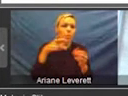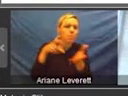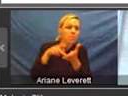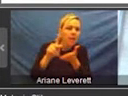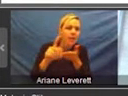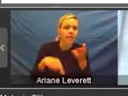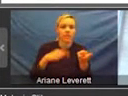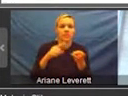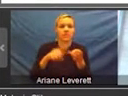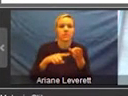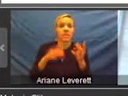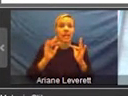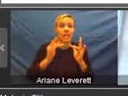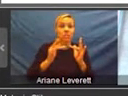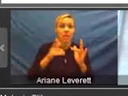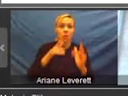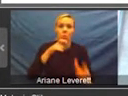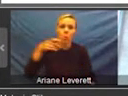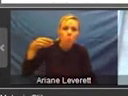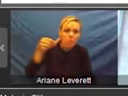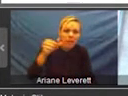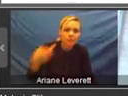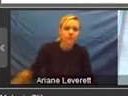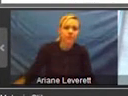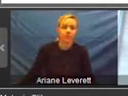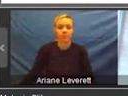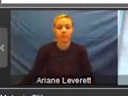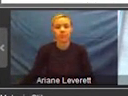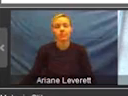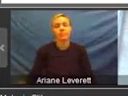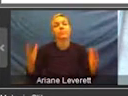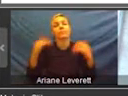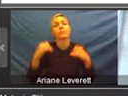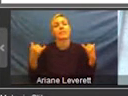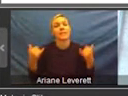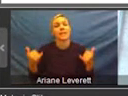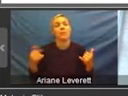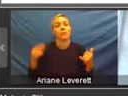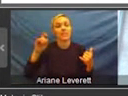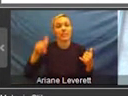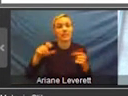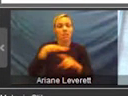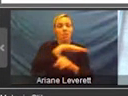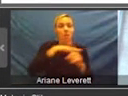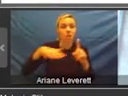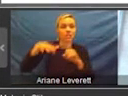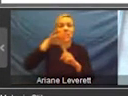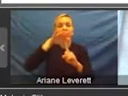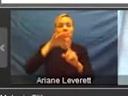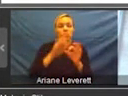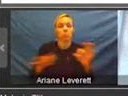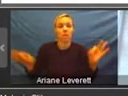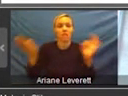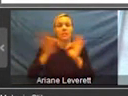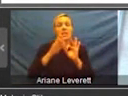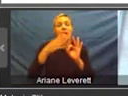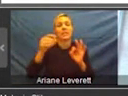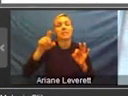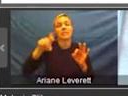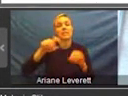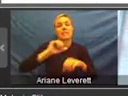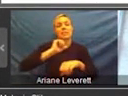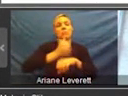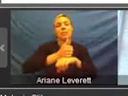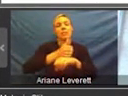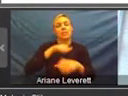Now there is an increasing debate about the need for context relevance and needs-based approaches that never depart from a technology